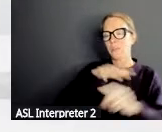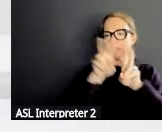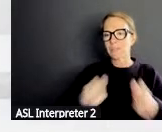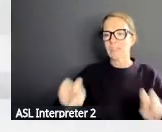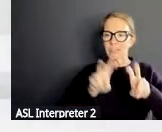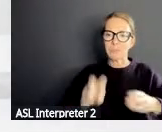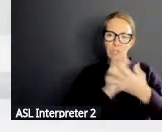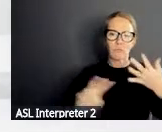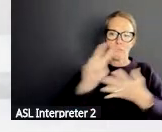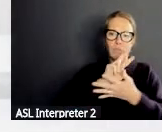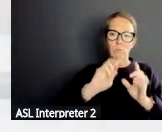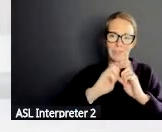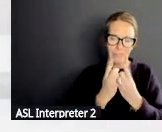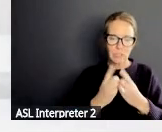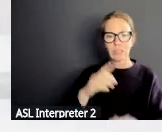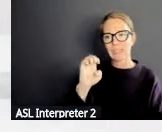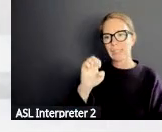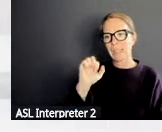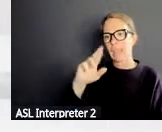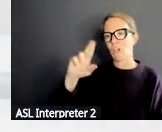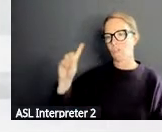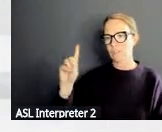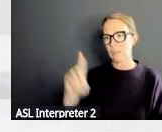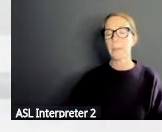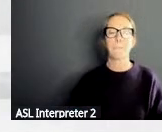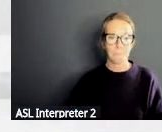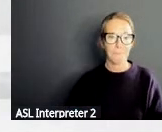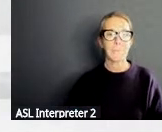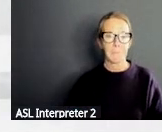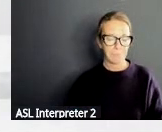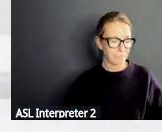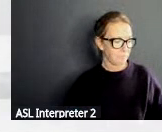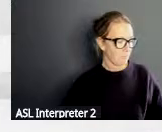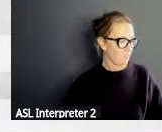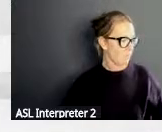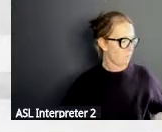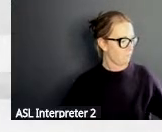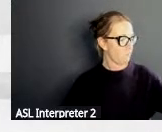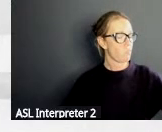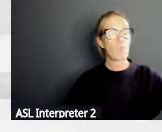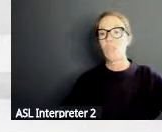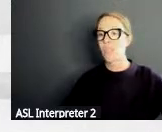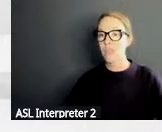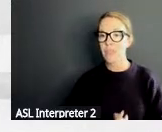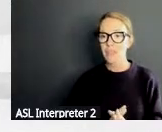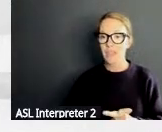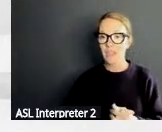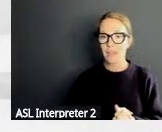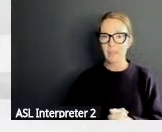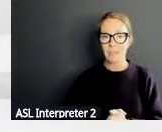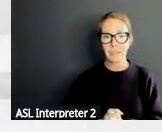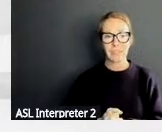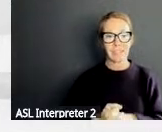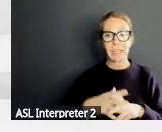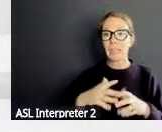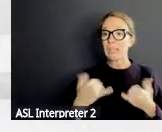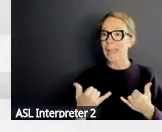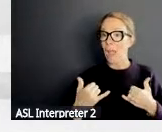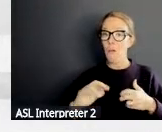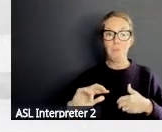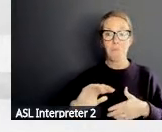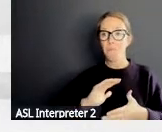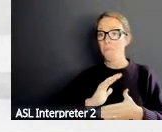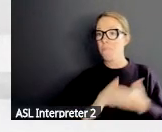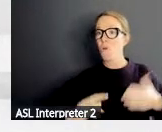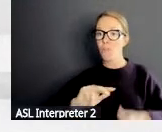Review Division, or EARD. We are currently on part 3 of our public scoping